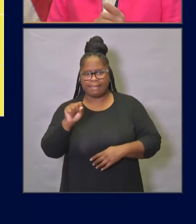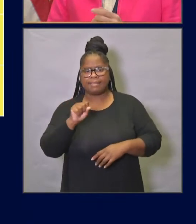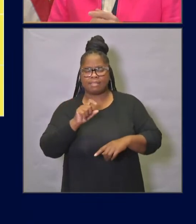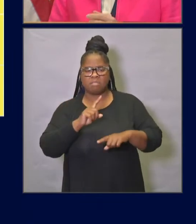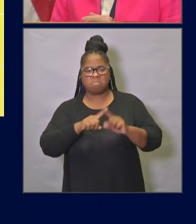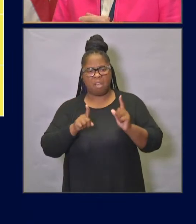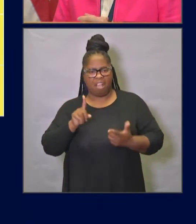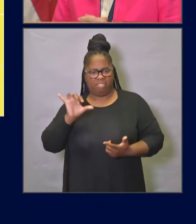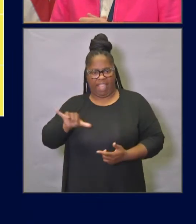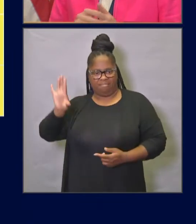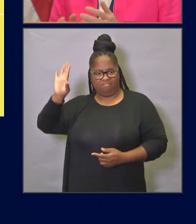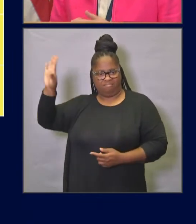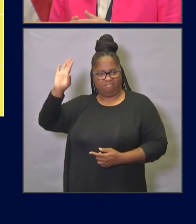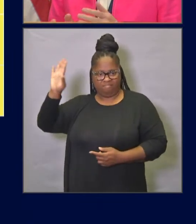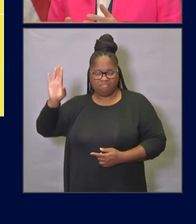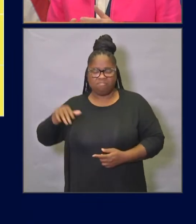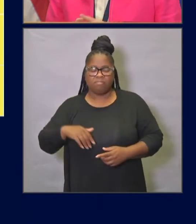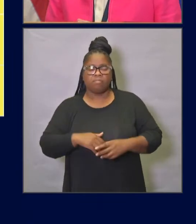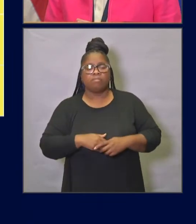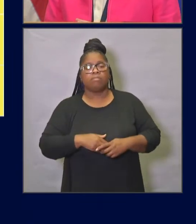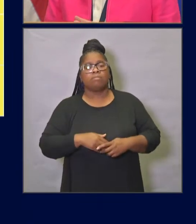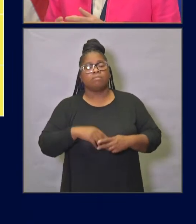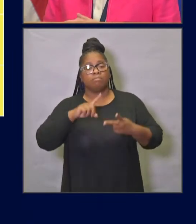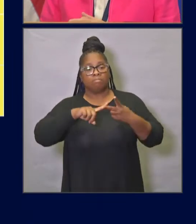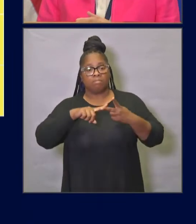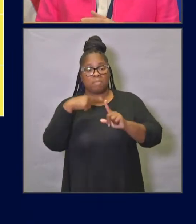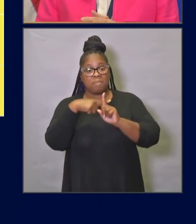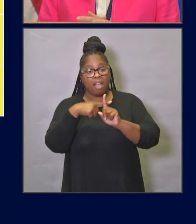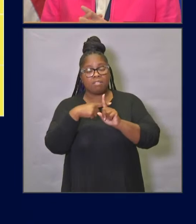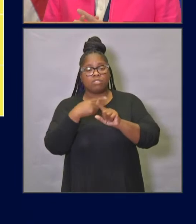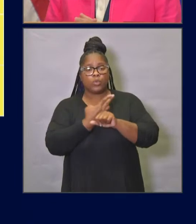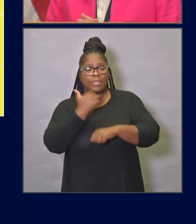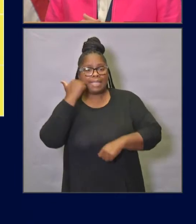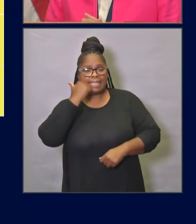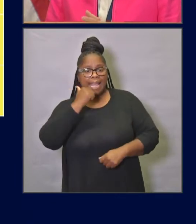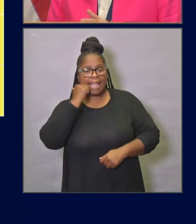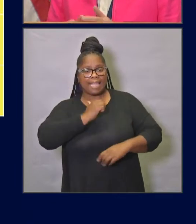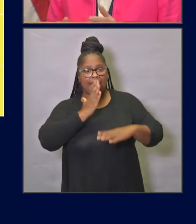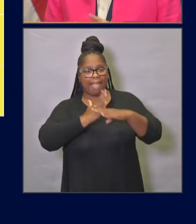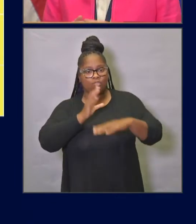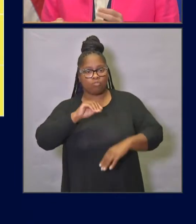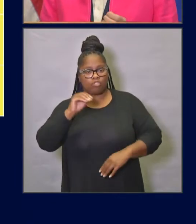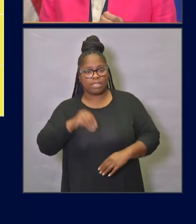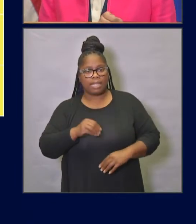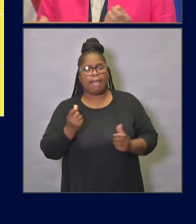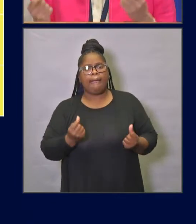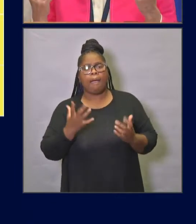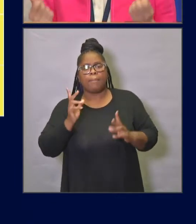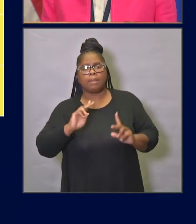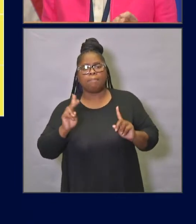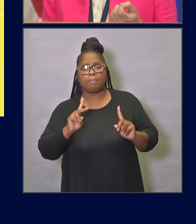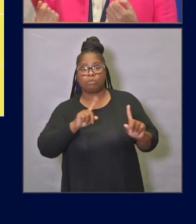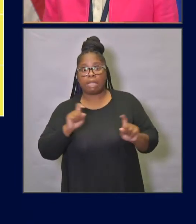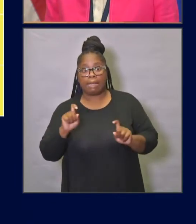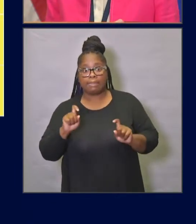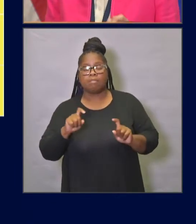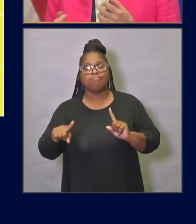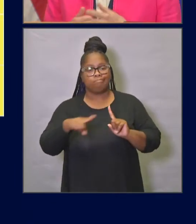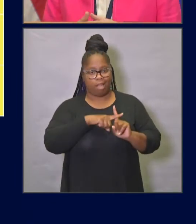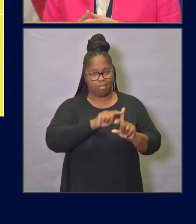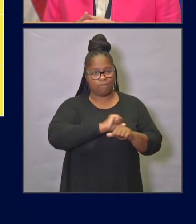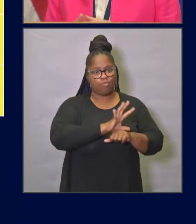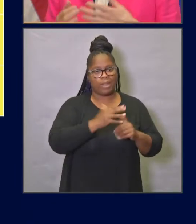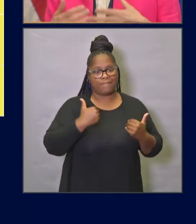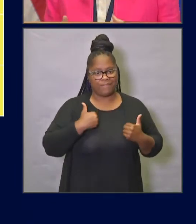per 100,000 people. And they also use a daily average % of positive tests. So very